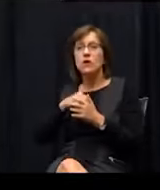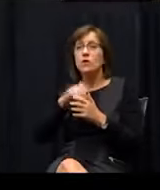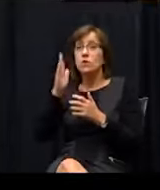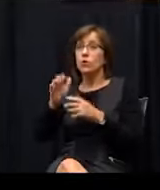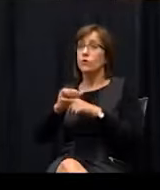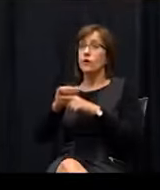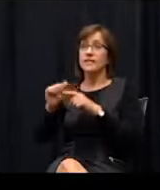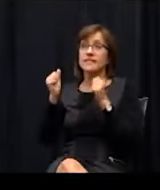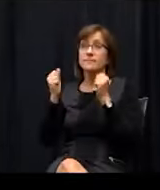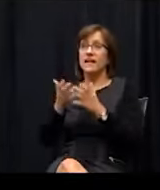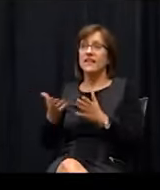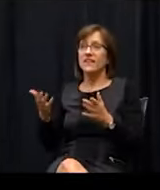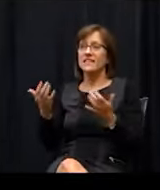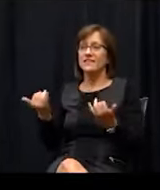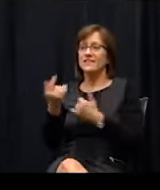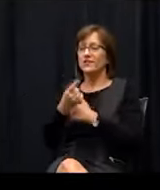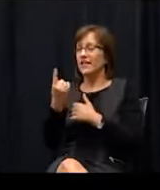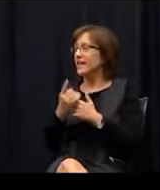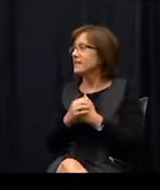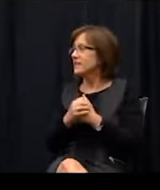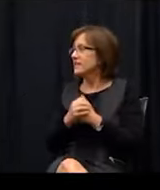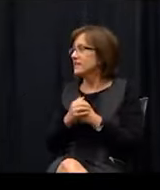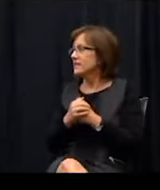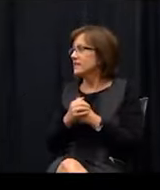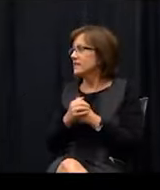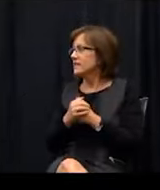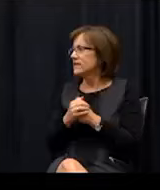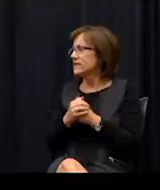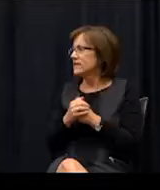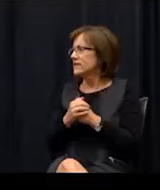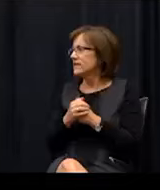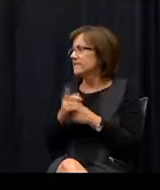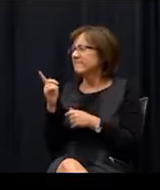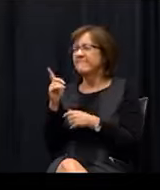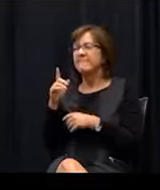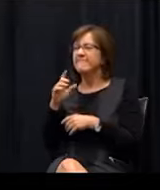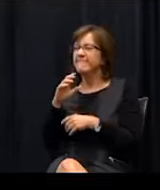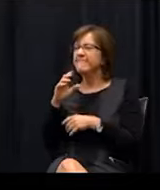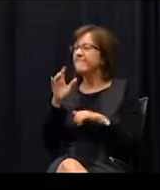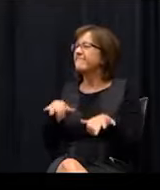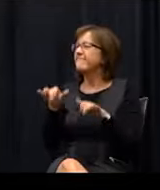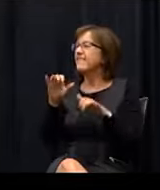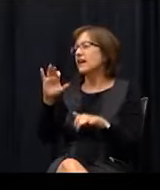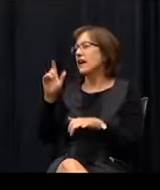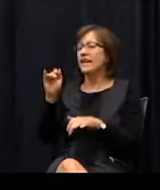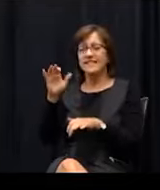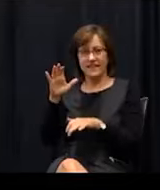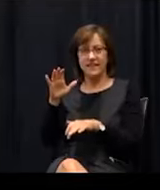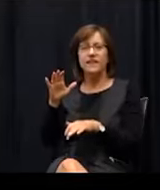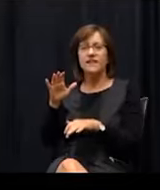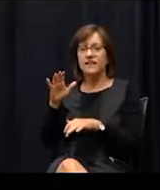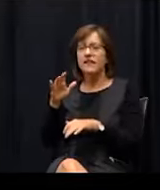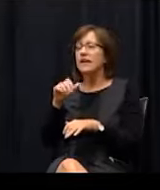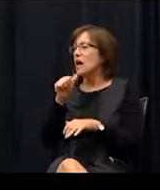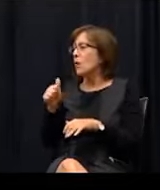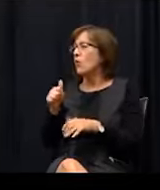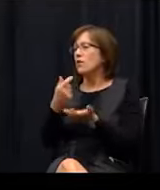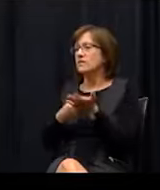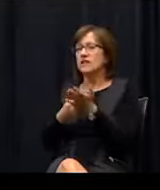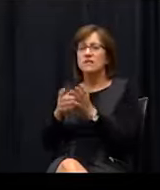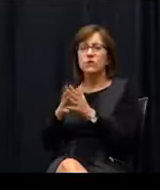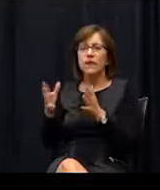today. So this is just a classic, and even just the ones that, and I'm not going to get too much into it because there's a lot of